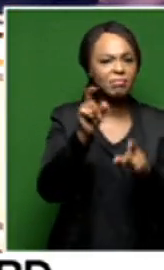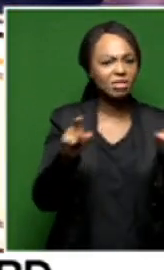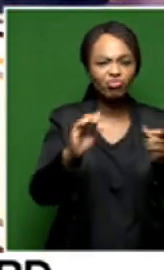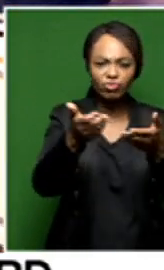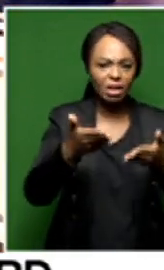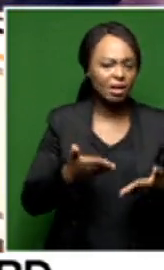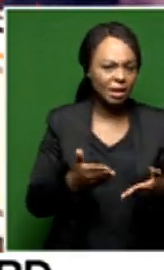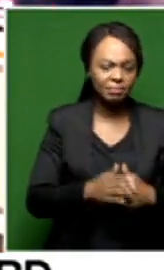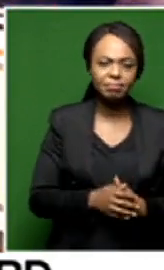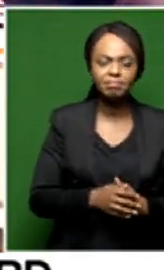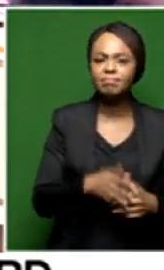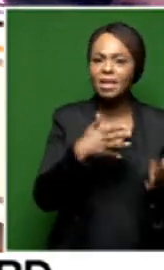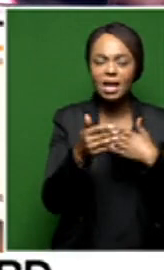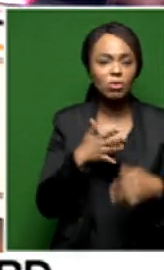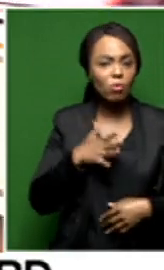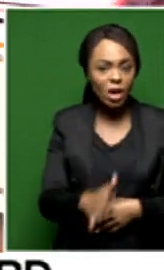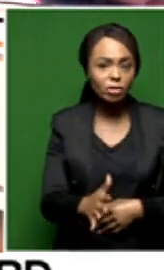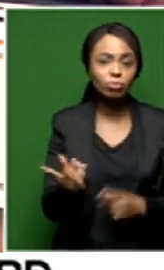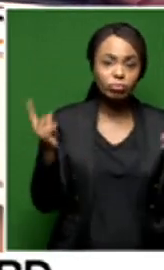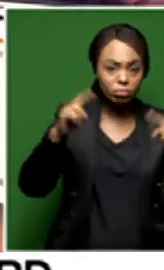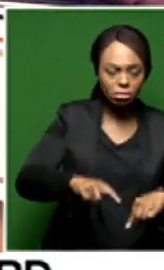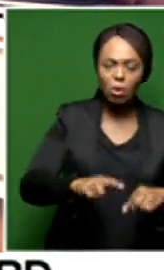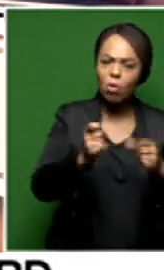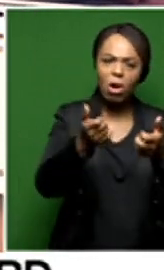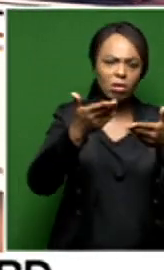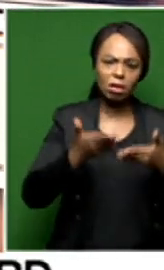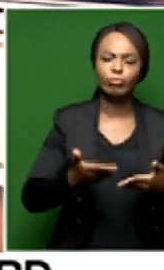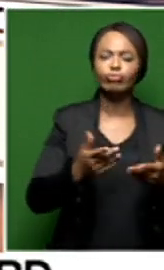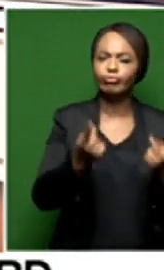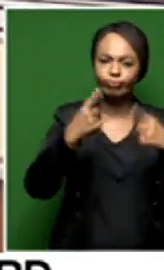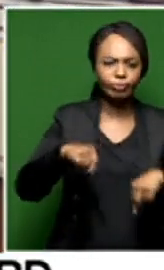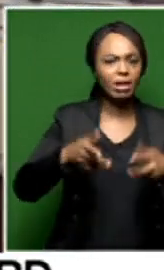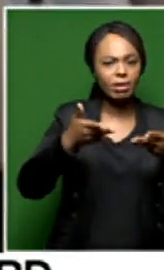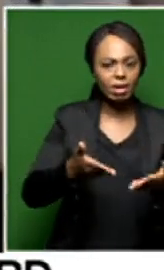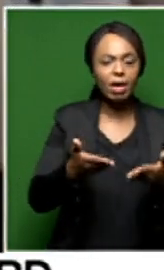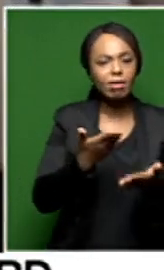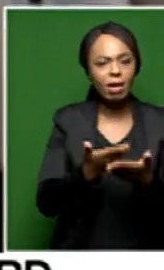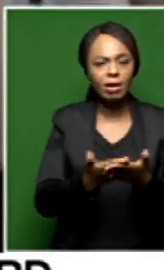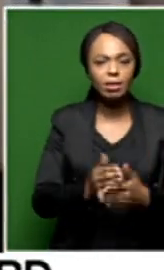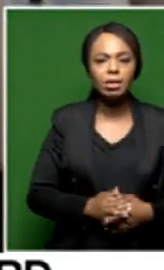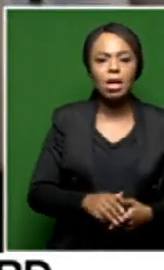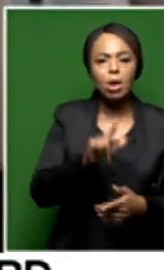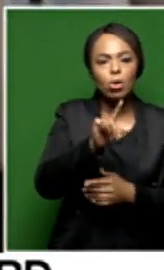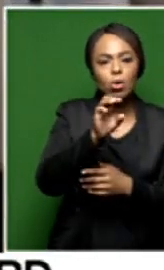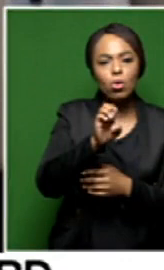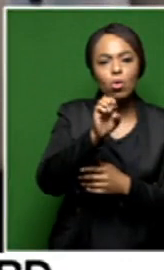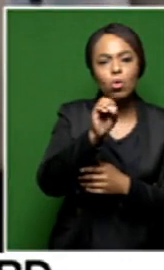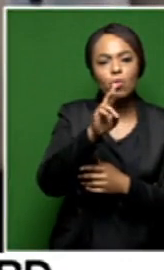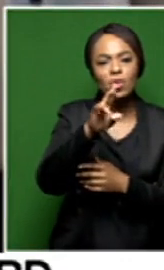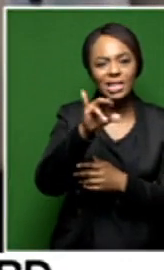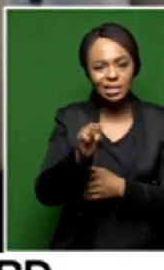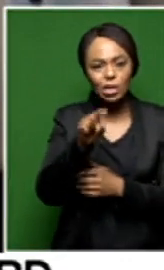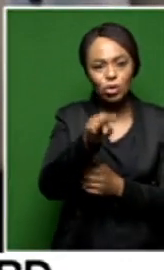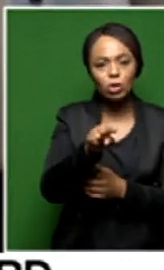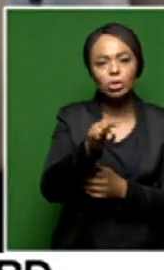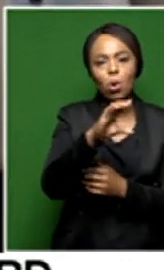insular industry event. So everyone who wants to attend is absolutely welcome to do so. The easiest way to do so is go to loeries.com and you'll be